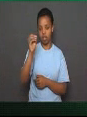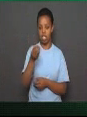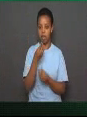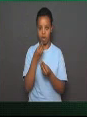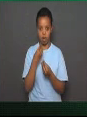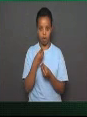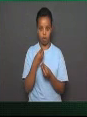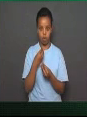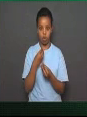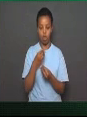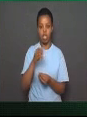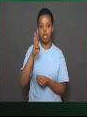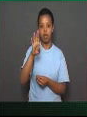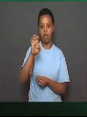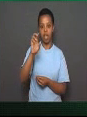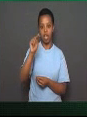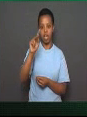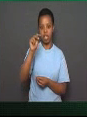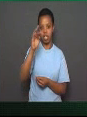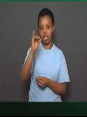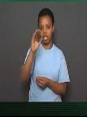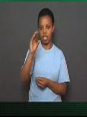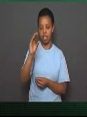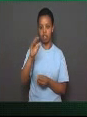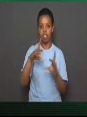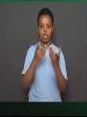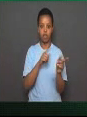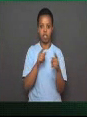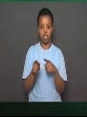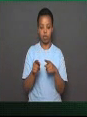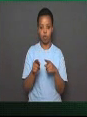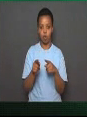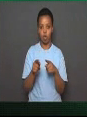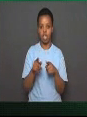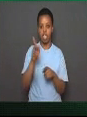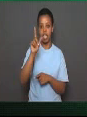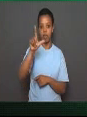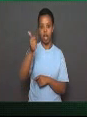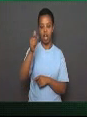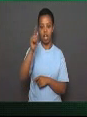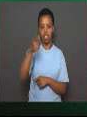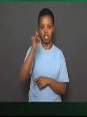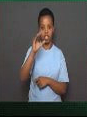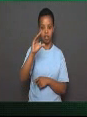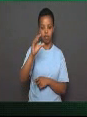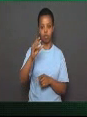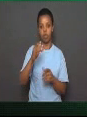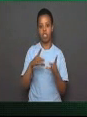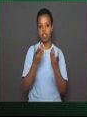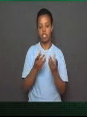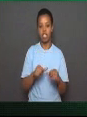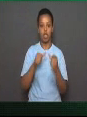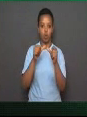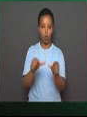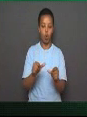The Benthic Zone is the area below the Pelagic Zone. However, it